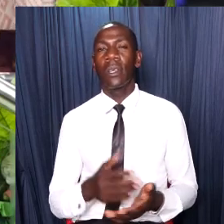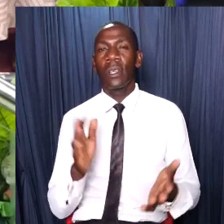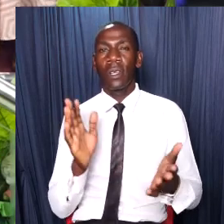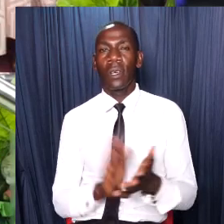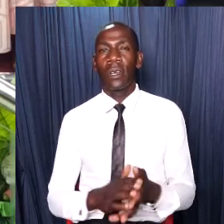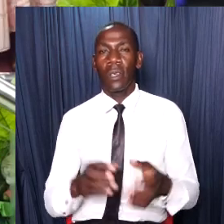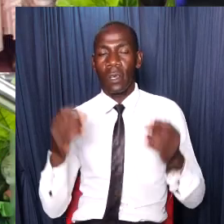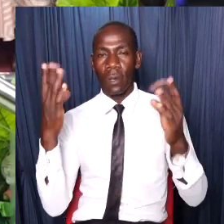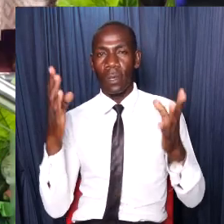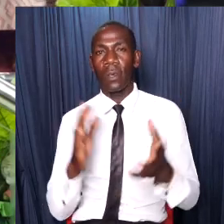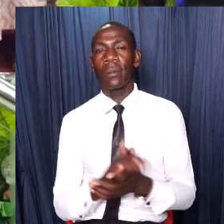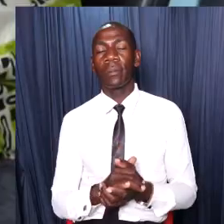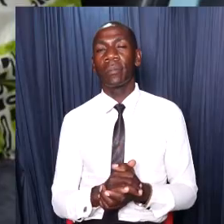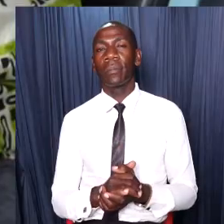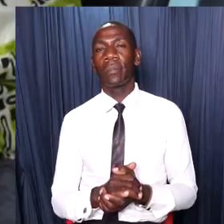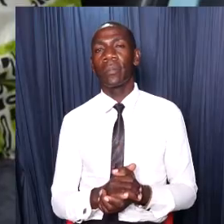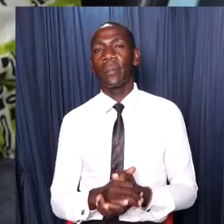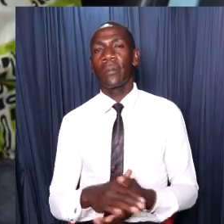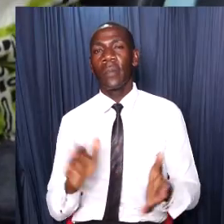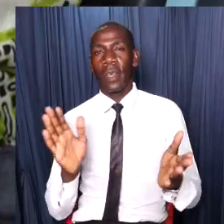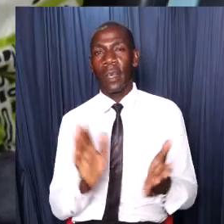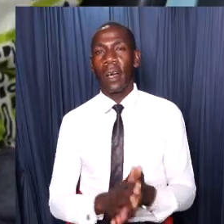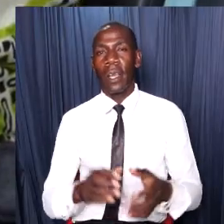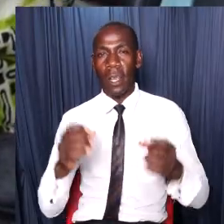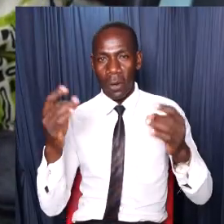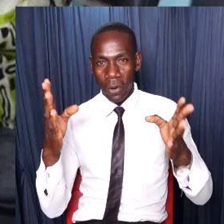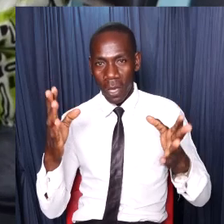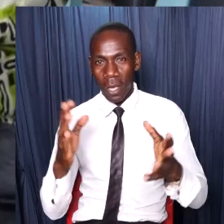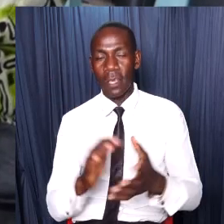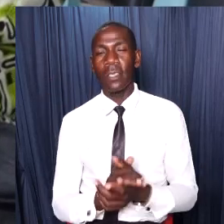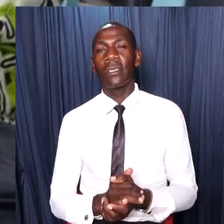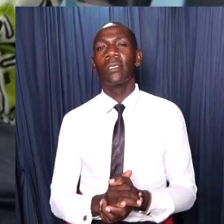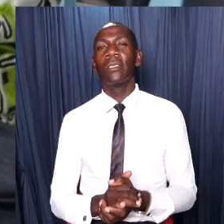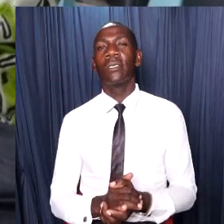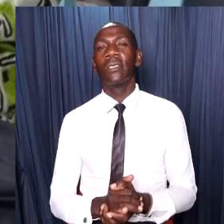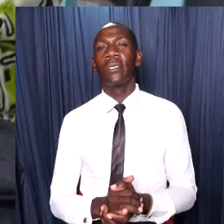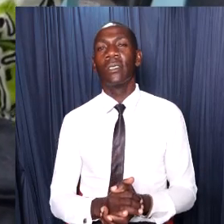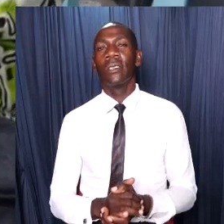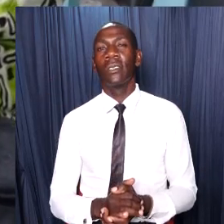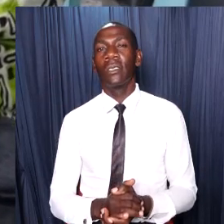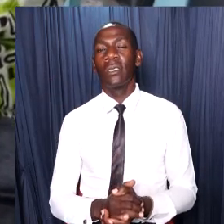well. Hallelujah. Hallelujah. Hallelujah. Hallelujah.